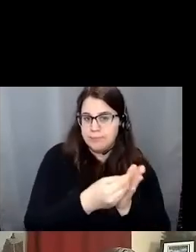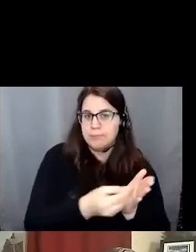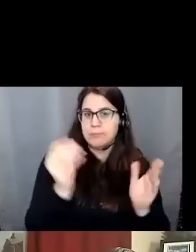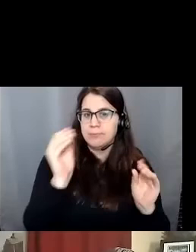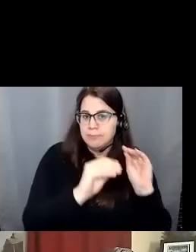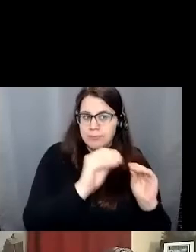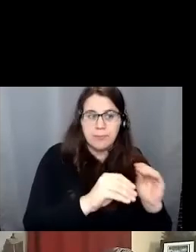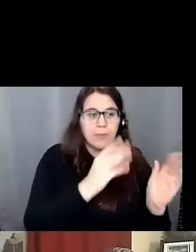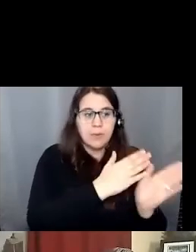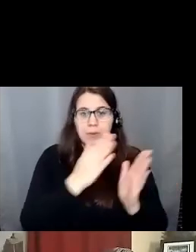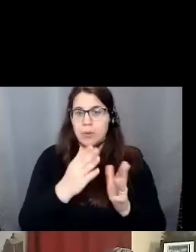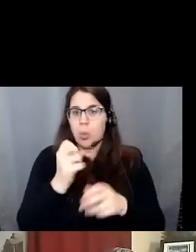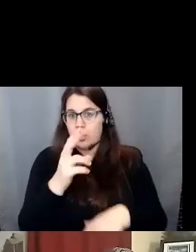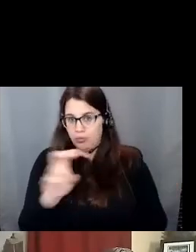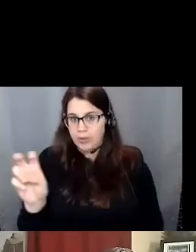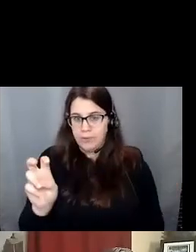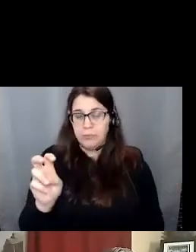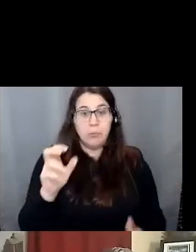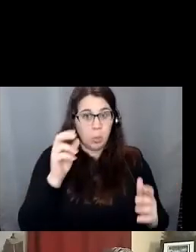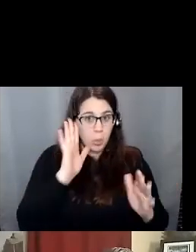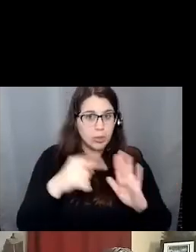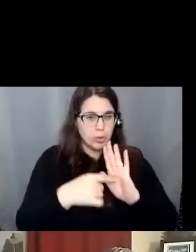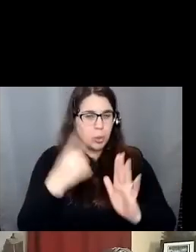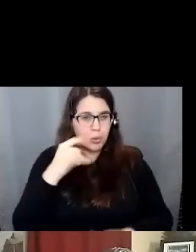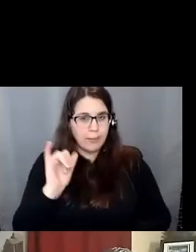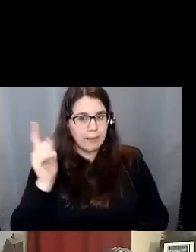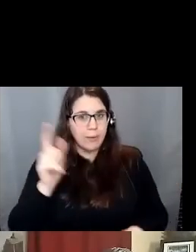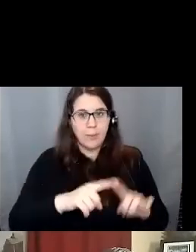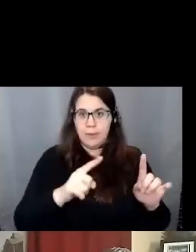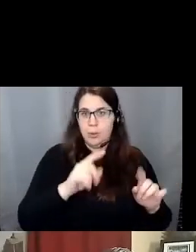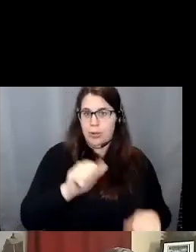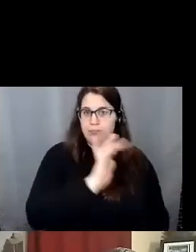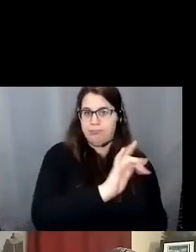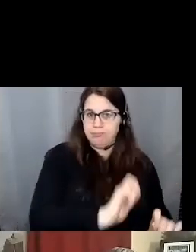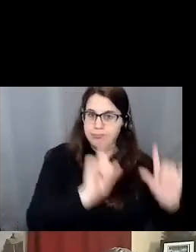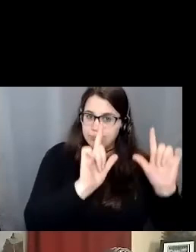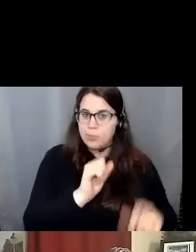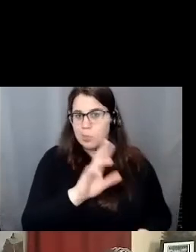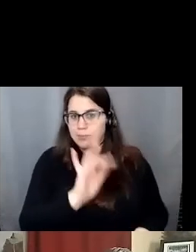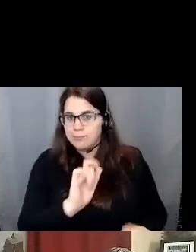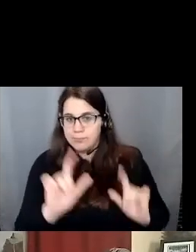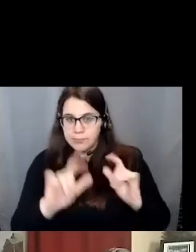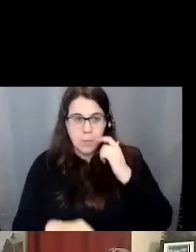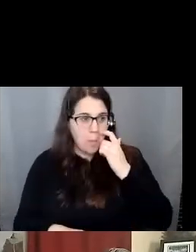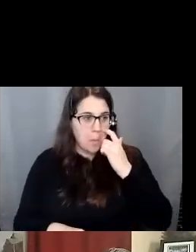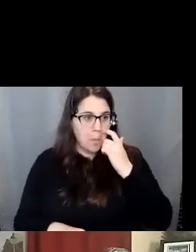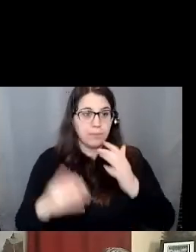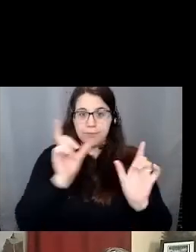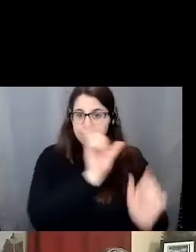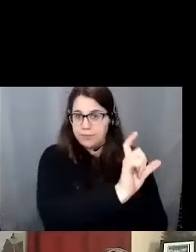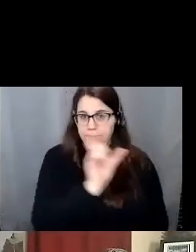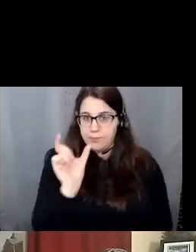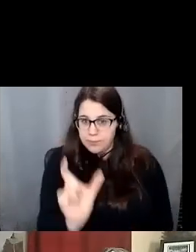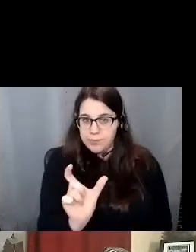but you can get to them more quickly just by clicking on the link here. The next tile is your 2021 contributions.